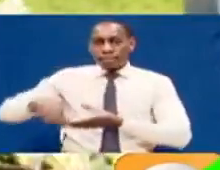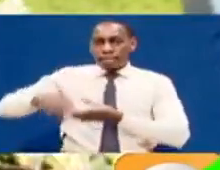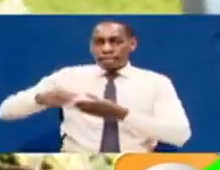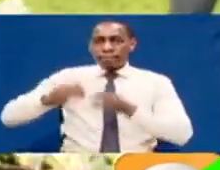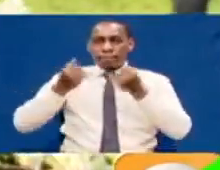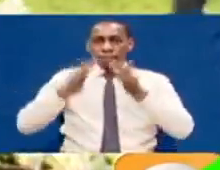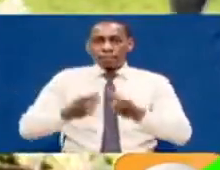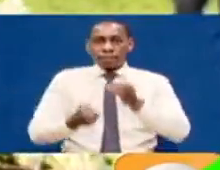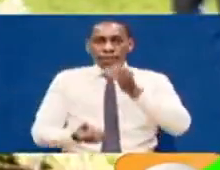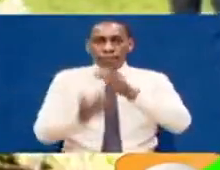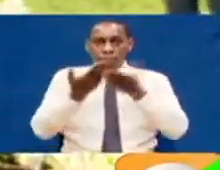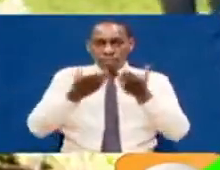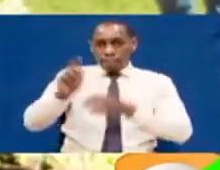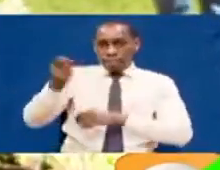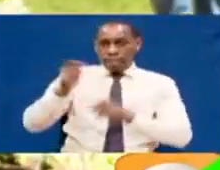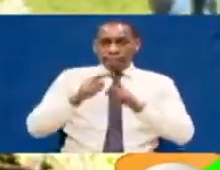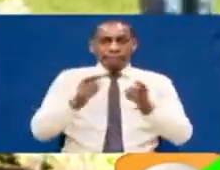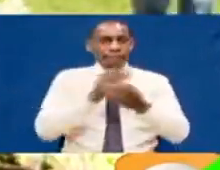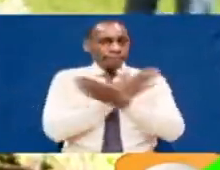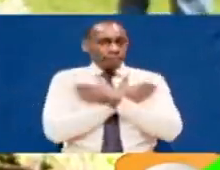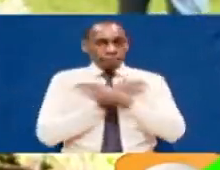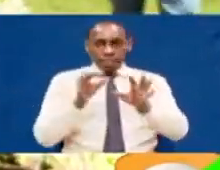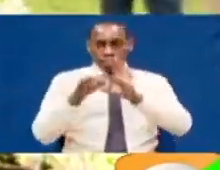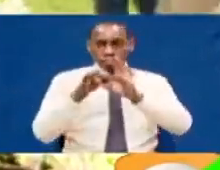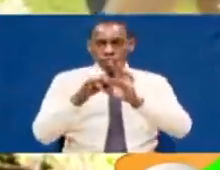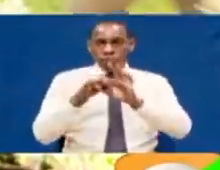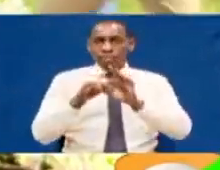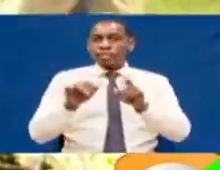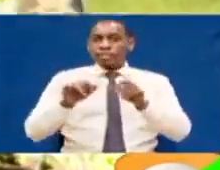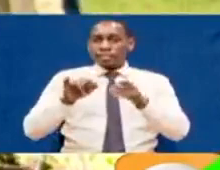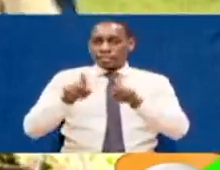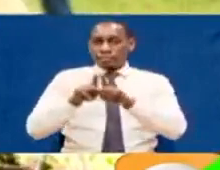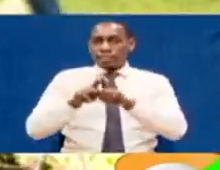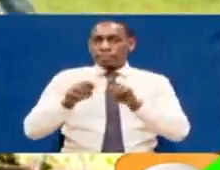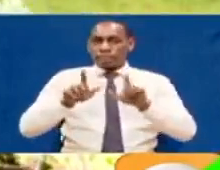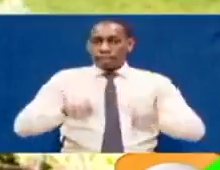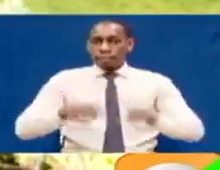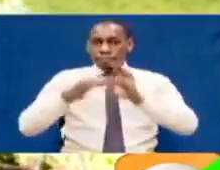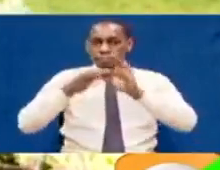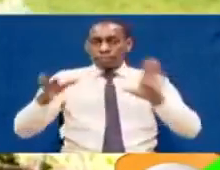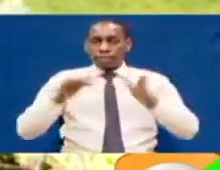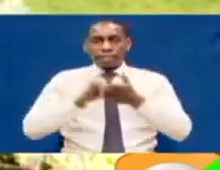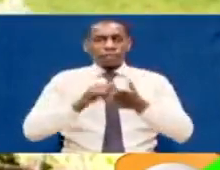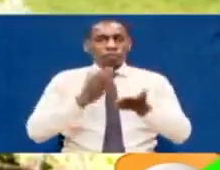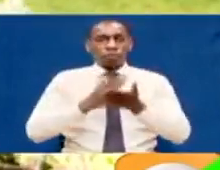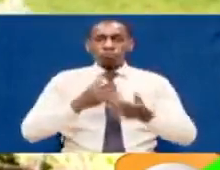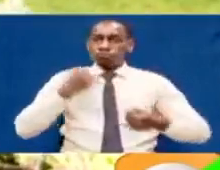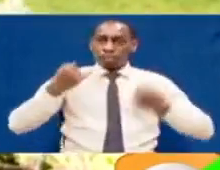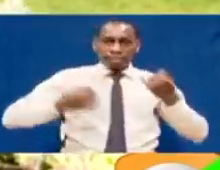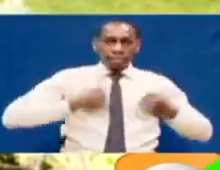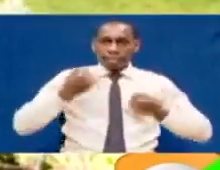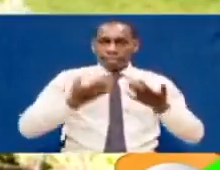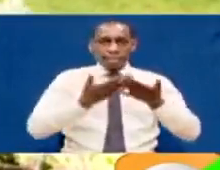ever produced by this country. But for his close friends, a light has been switched off, a light that would light up any